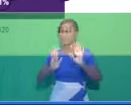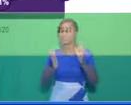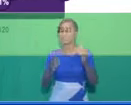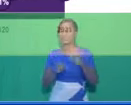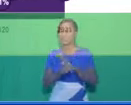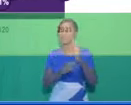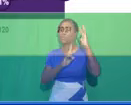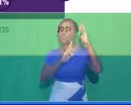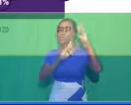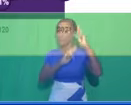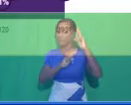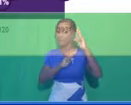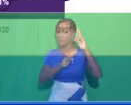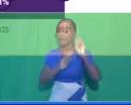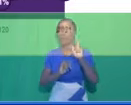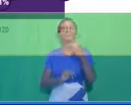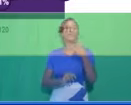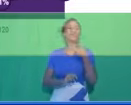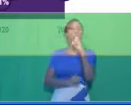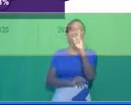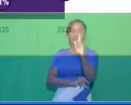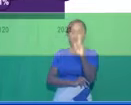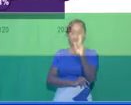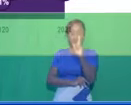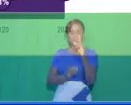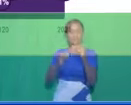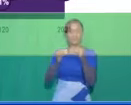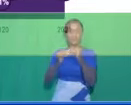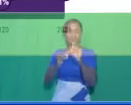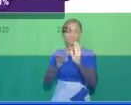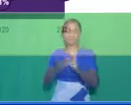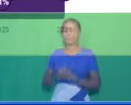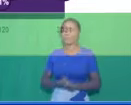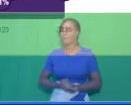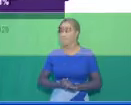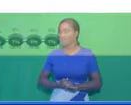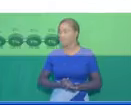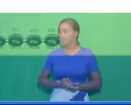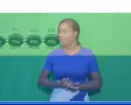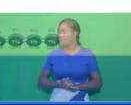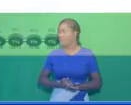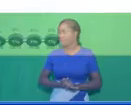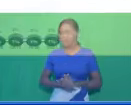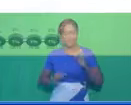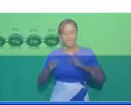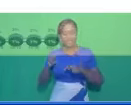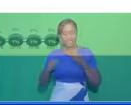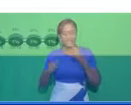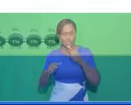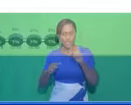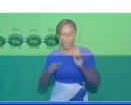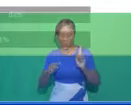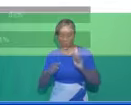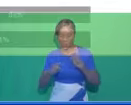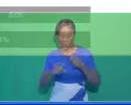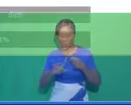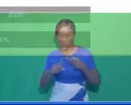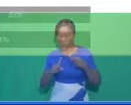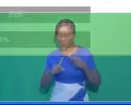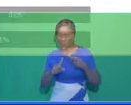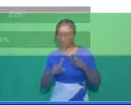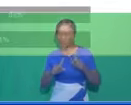that you had there's one that came out. It came out, I can't tell you where it came out from,